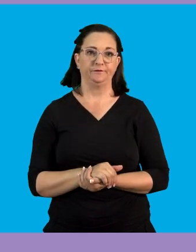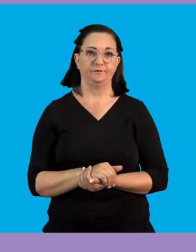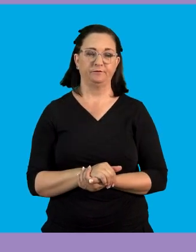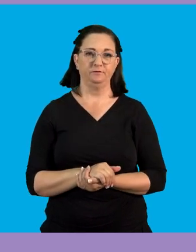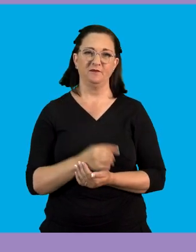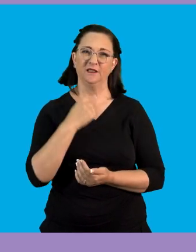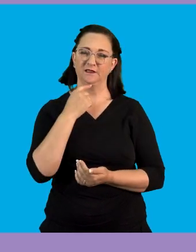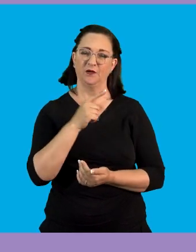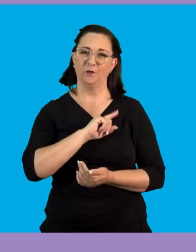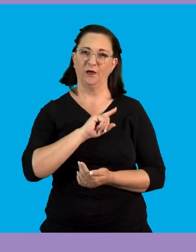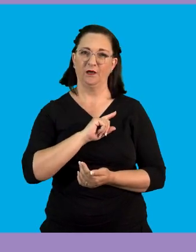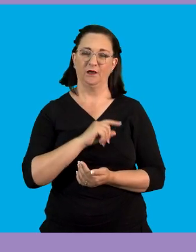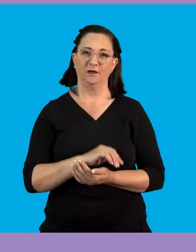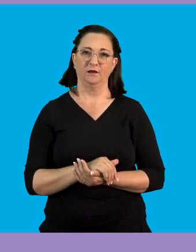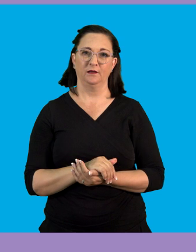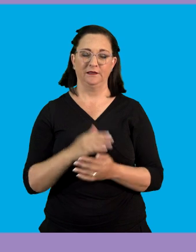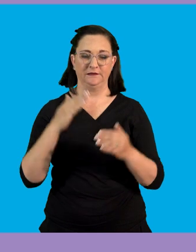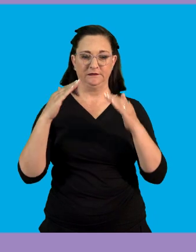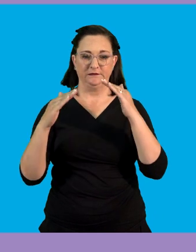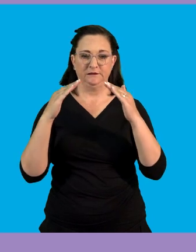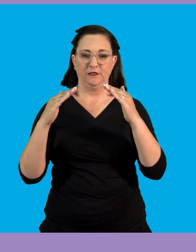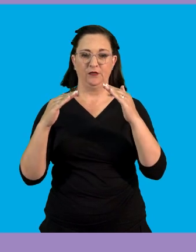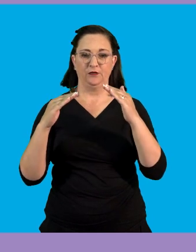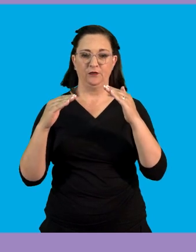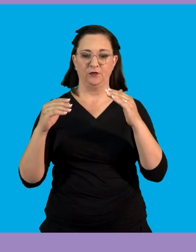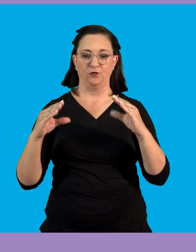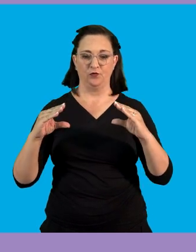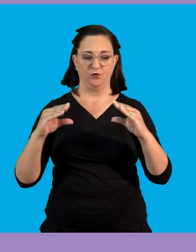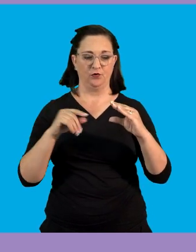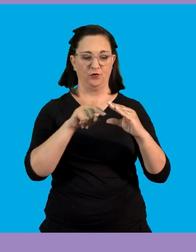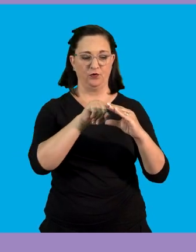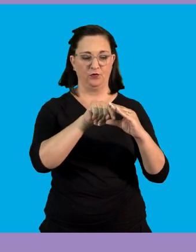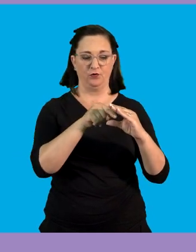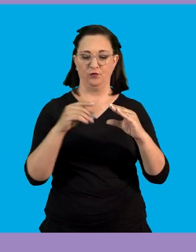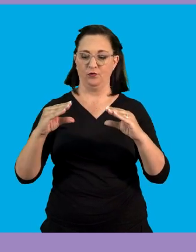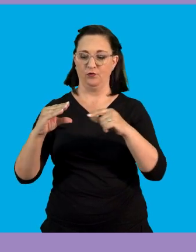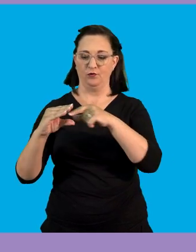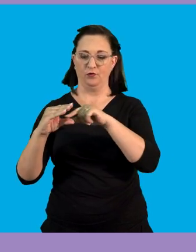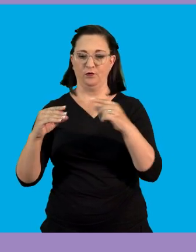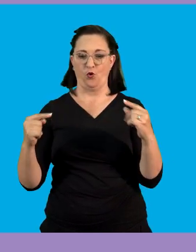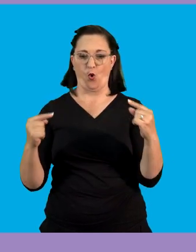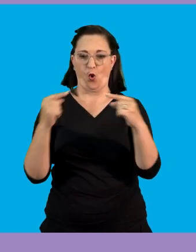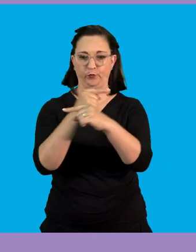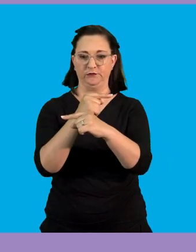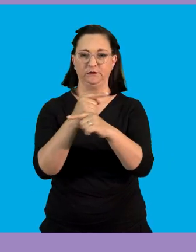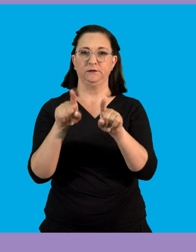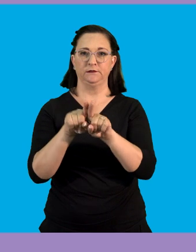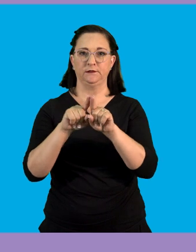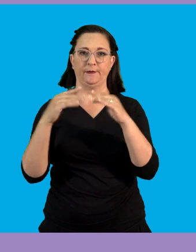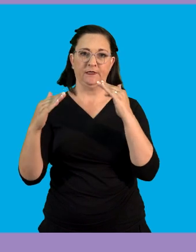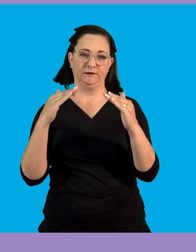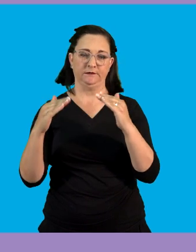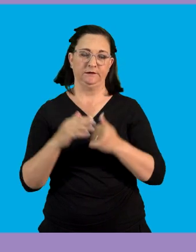Isosceles triangle. Why do we say that? Because the sides opposite, the angles opposite the equal sides are